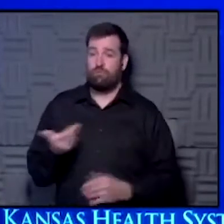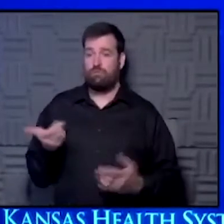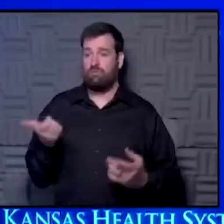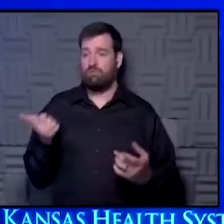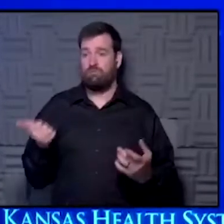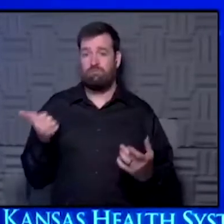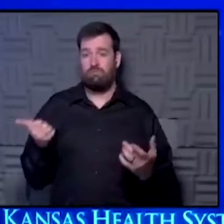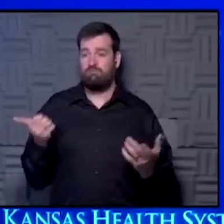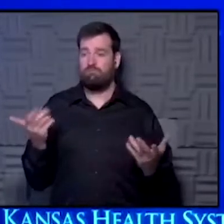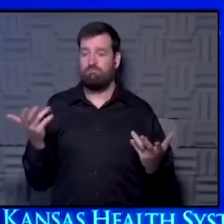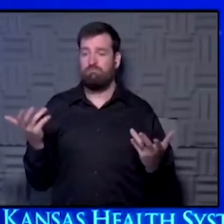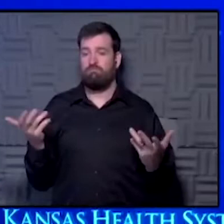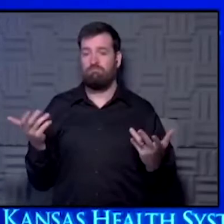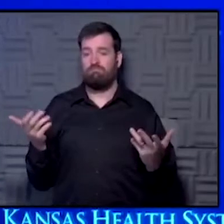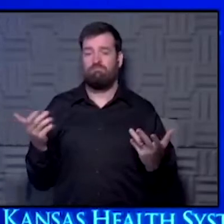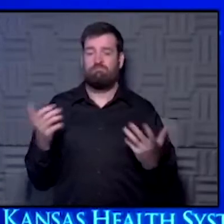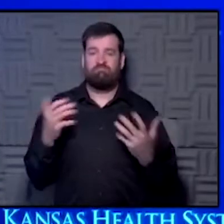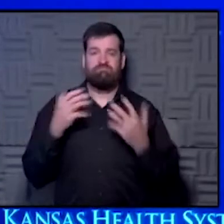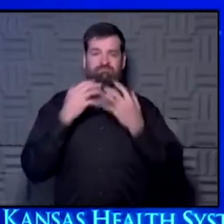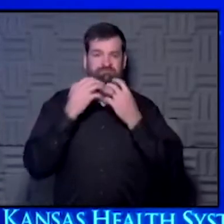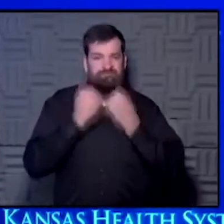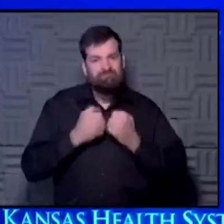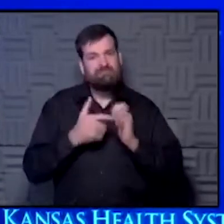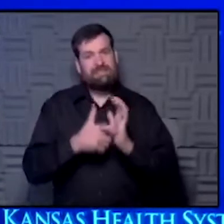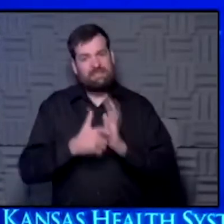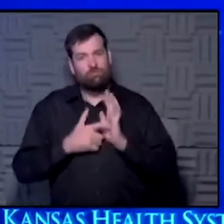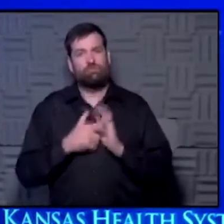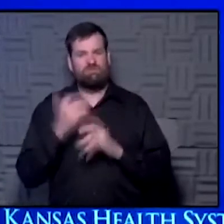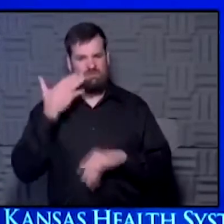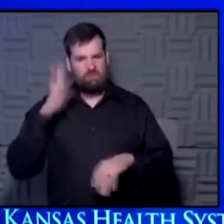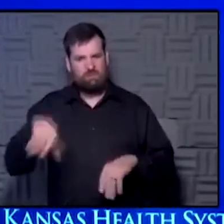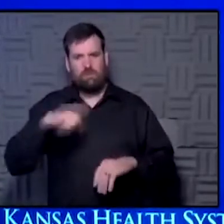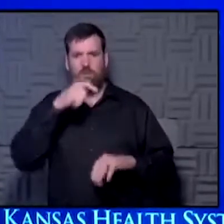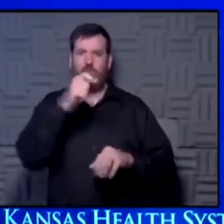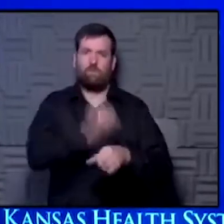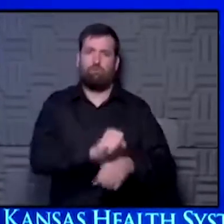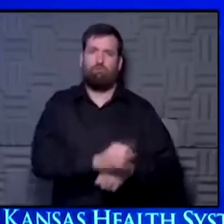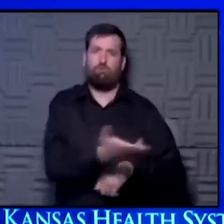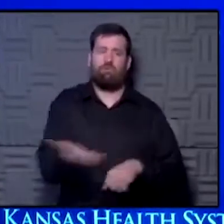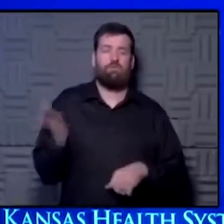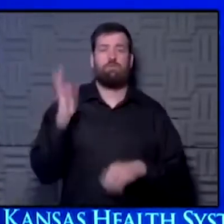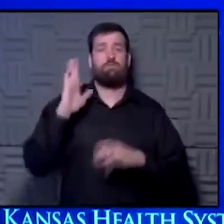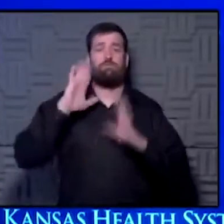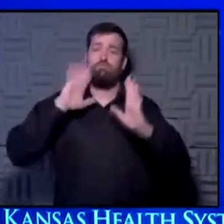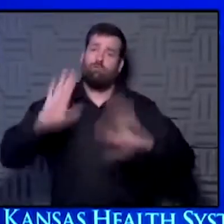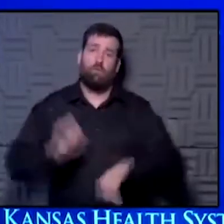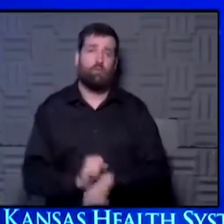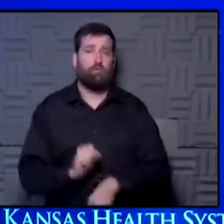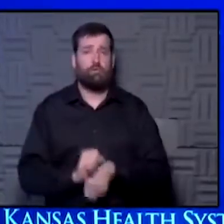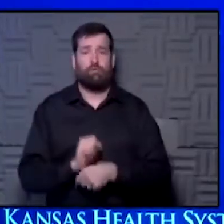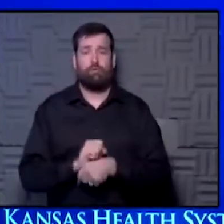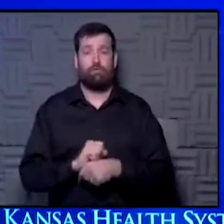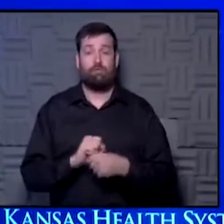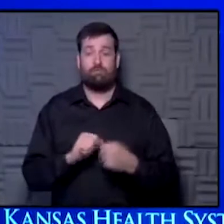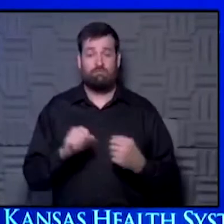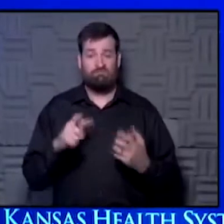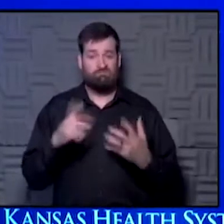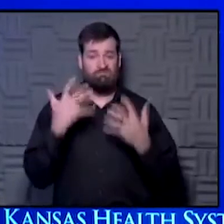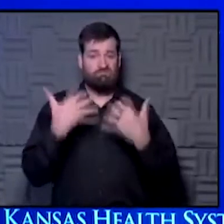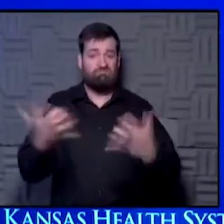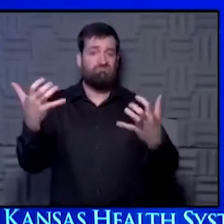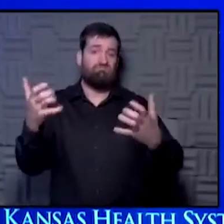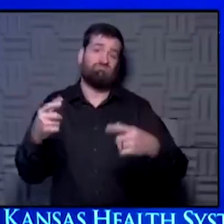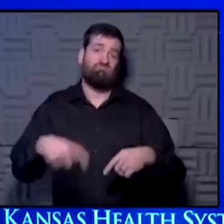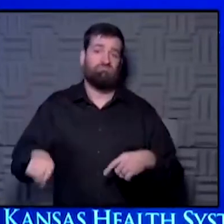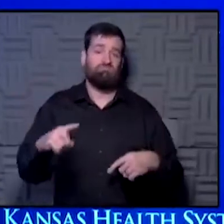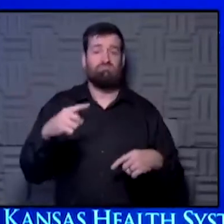are essential, and you know the people that are working there, and they do great work. And I think that everybody that's listening